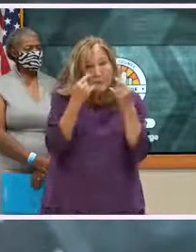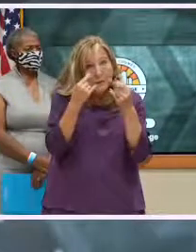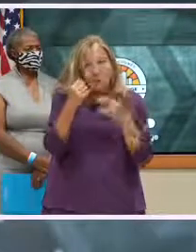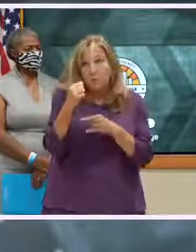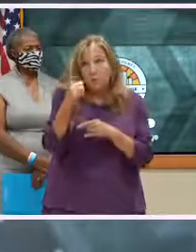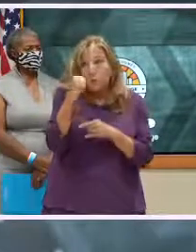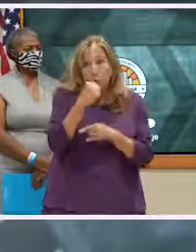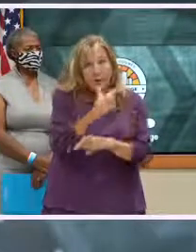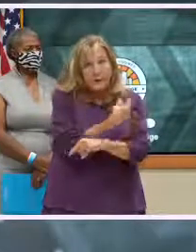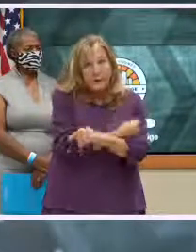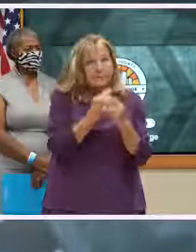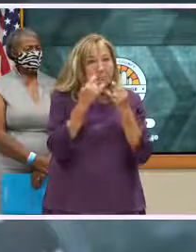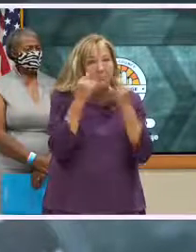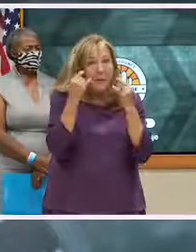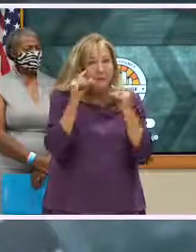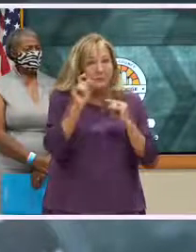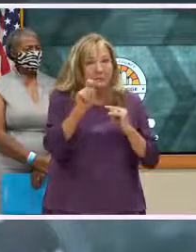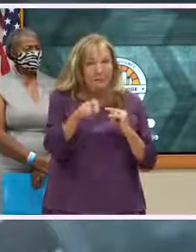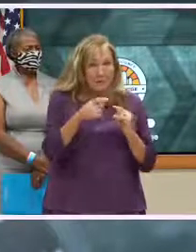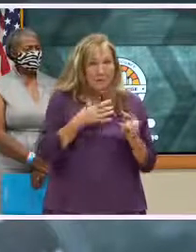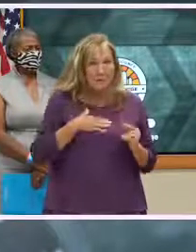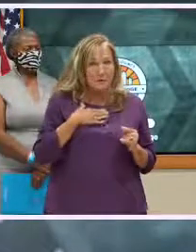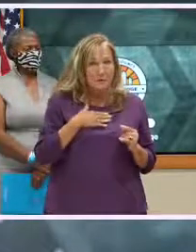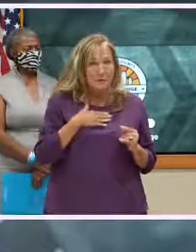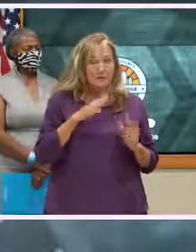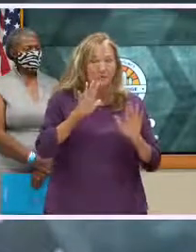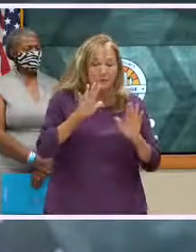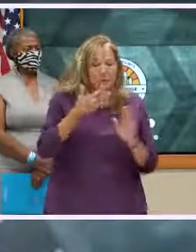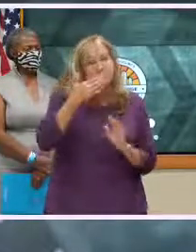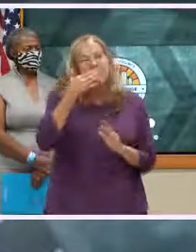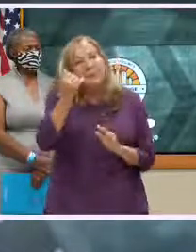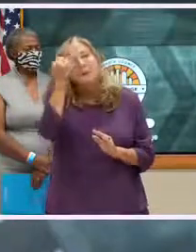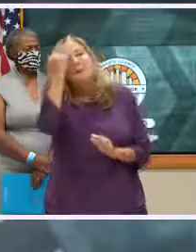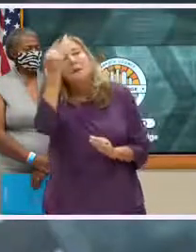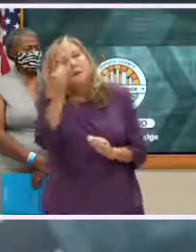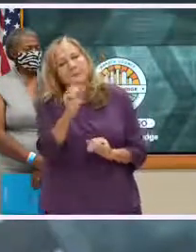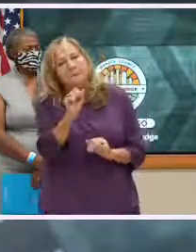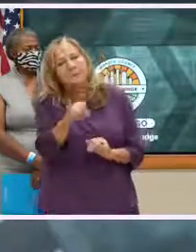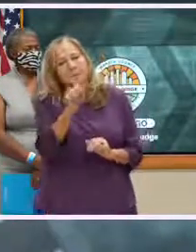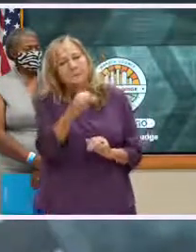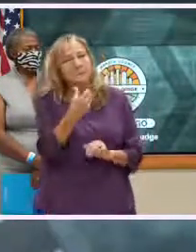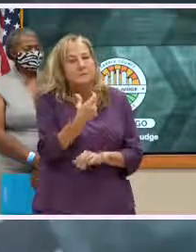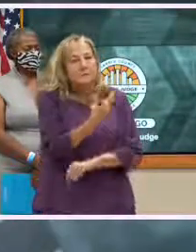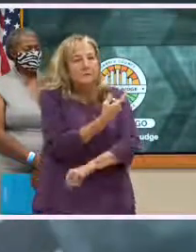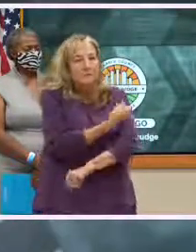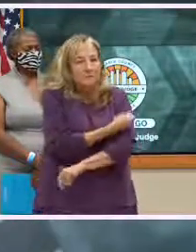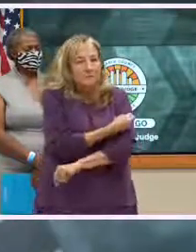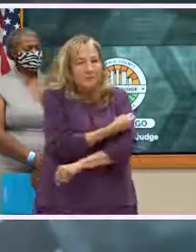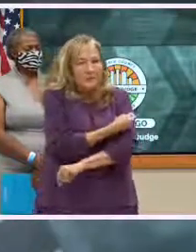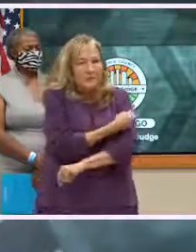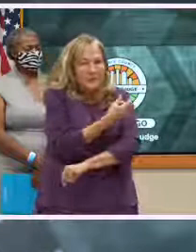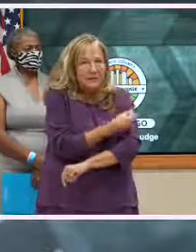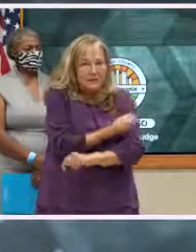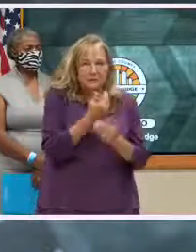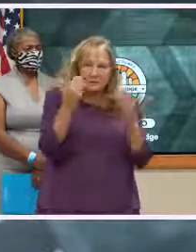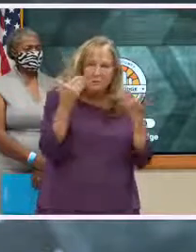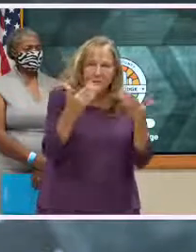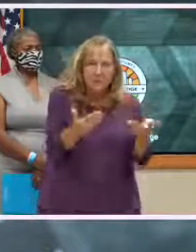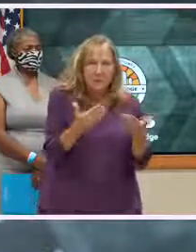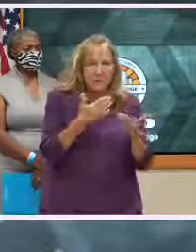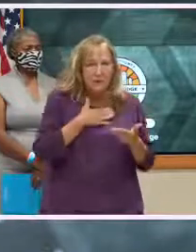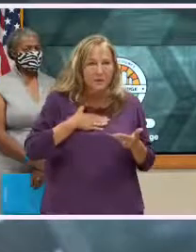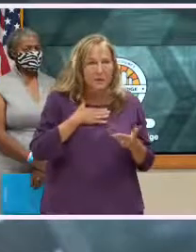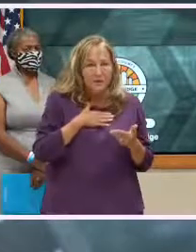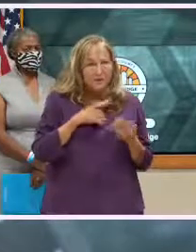vaccinated. But undoubtedly getting vaccinated is overwhelmingly the single best thing you can do for yourself and for your